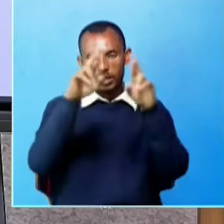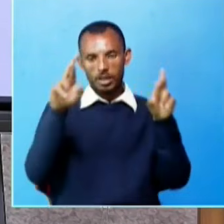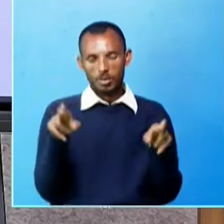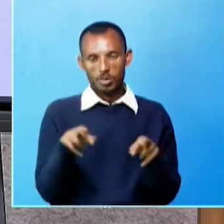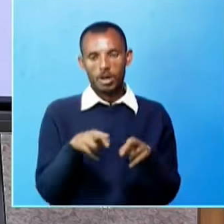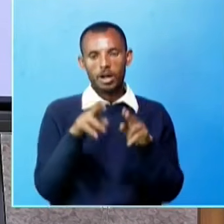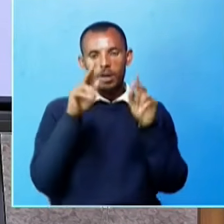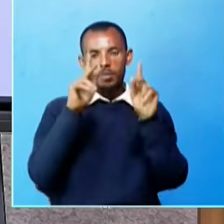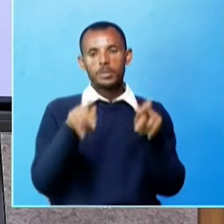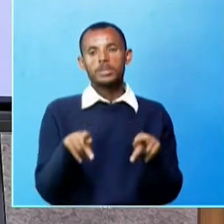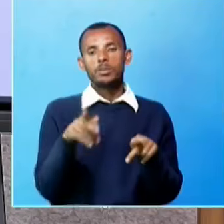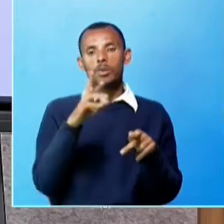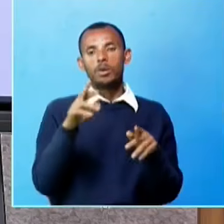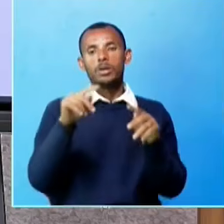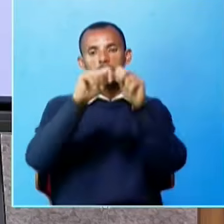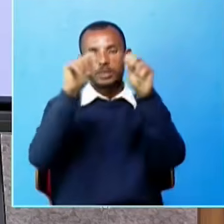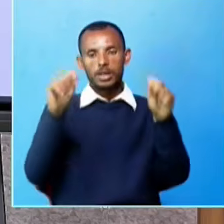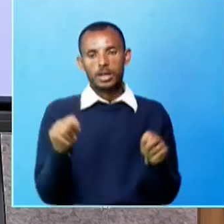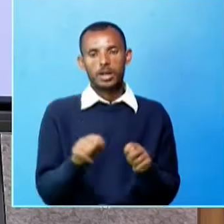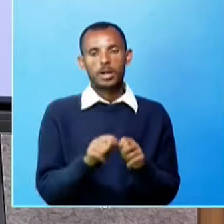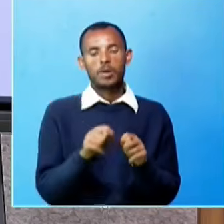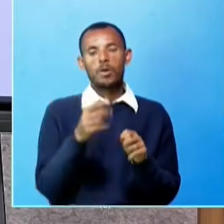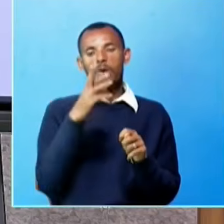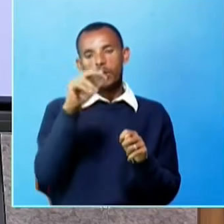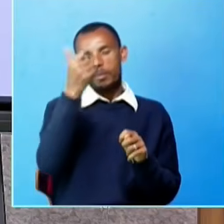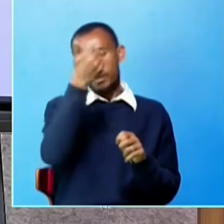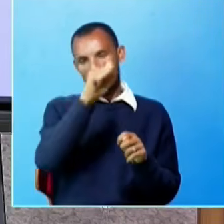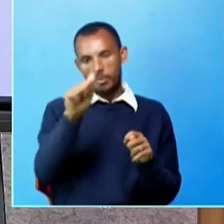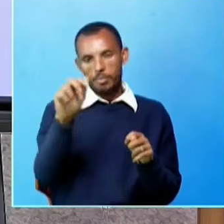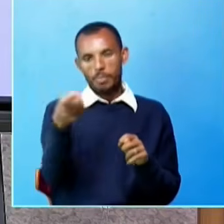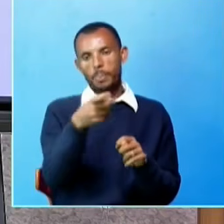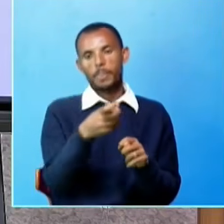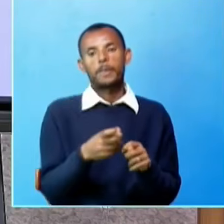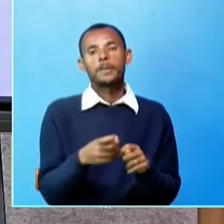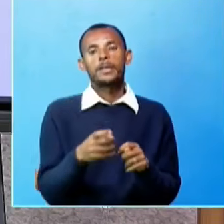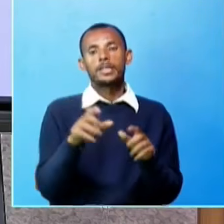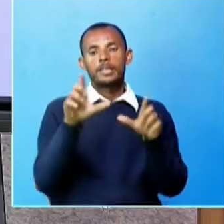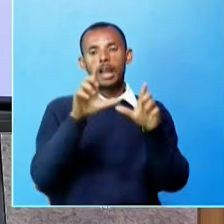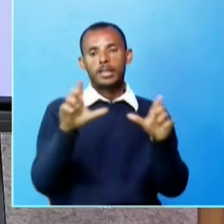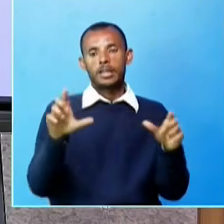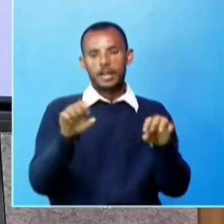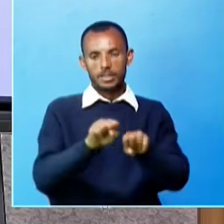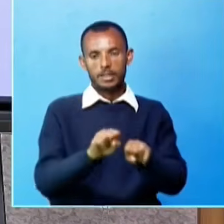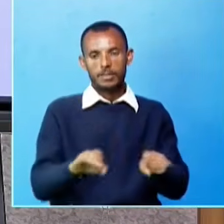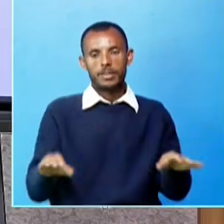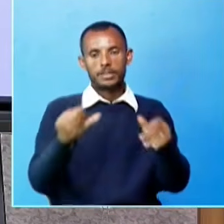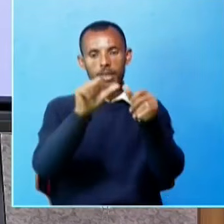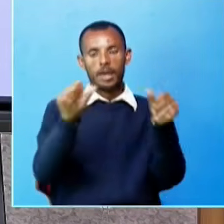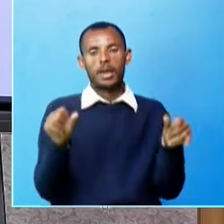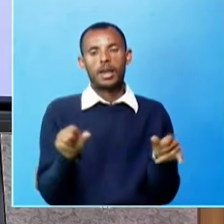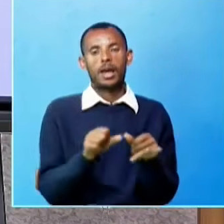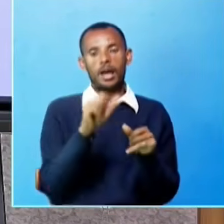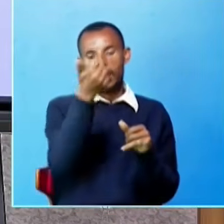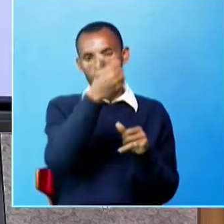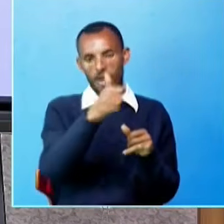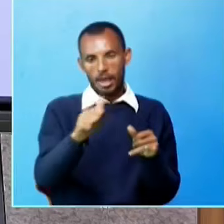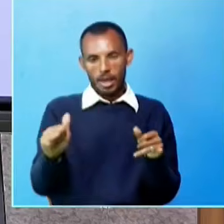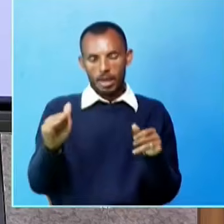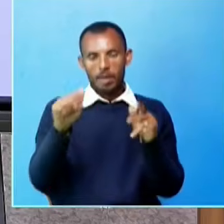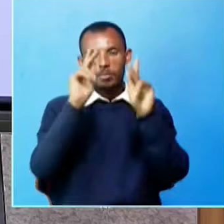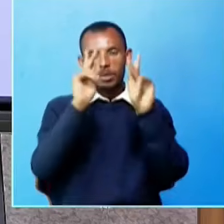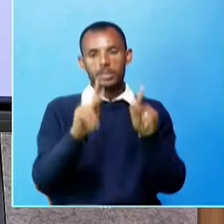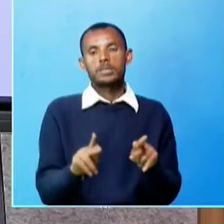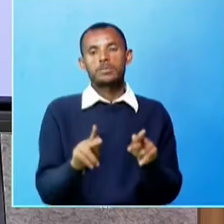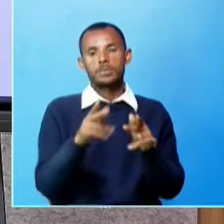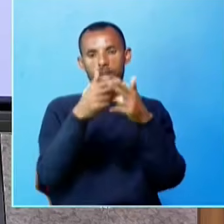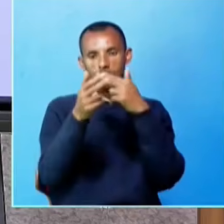rectangular prism or triangular prism, whatever, the lateral surface area of any prism is the product